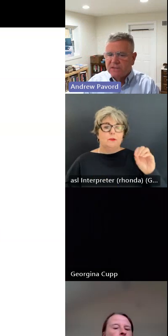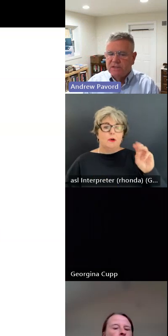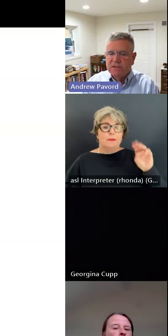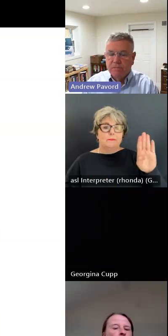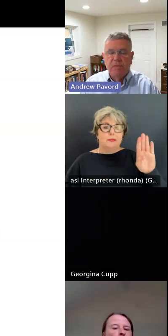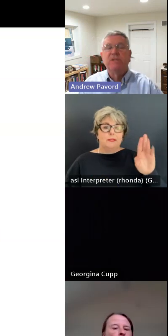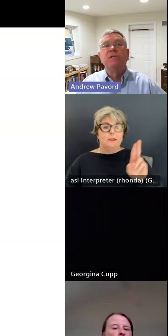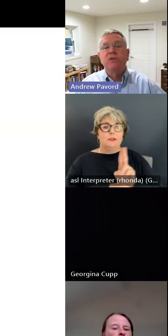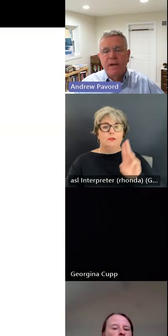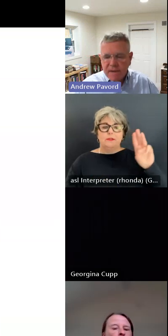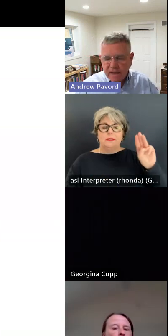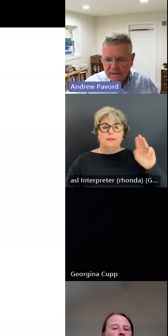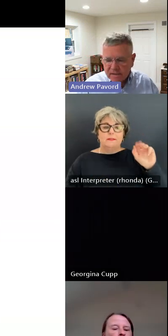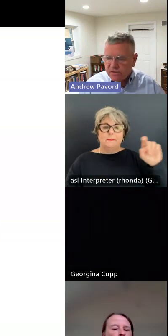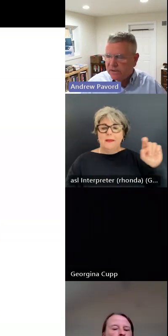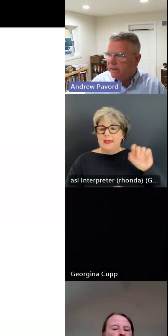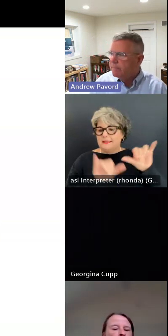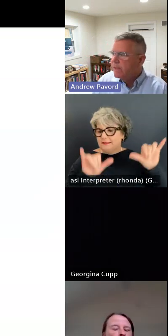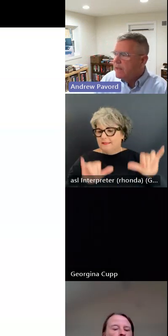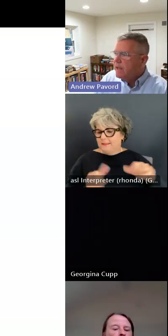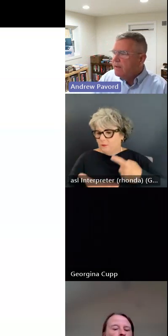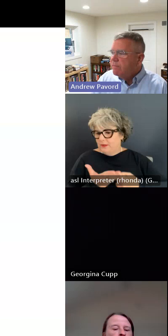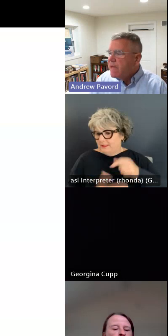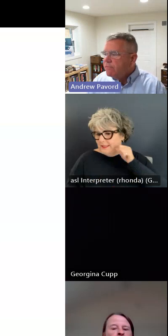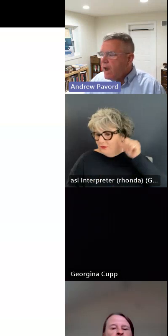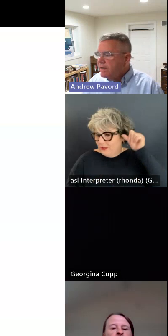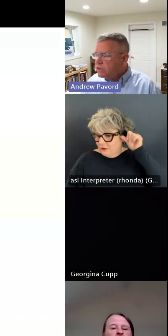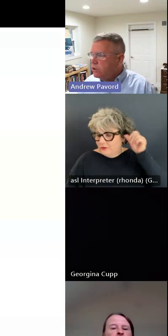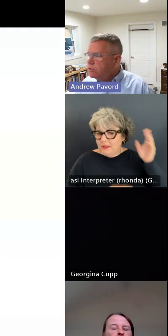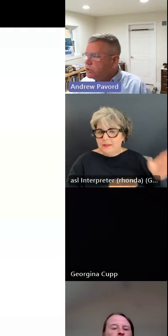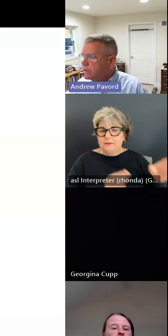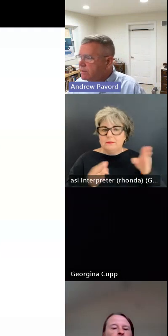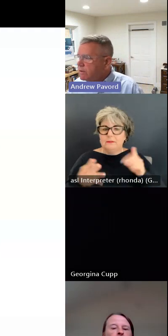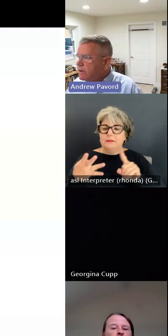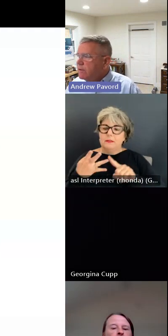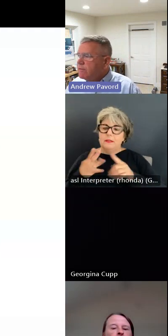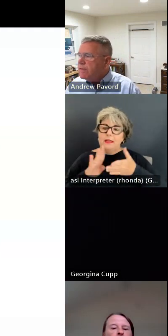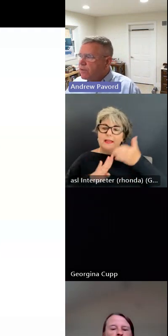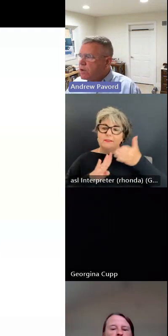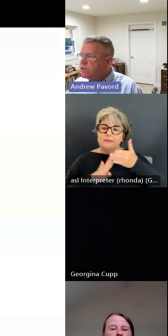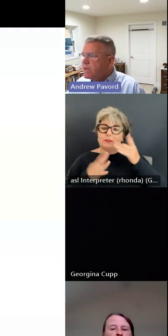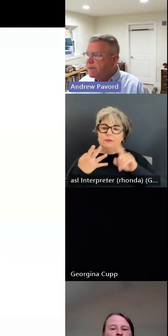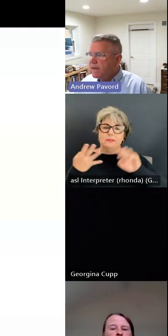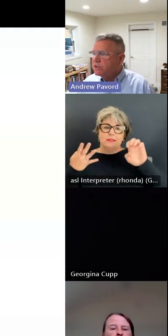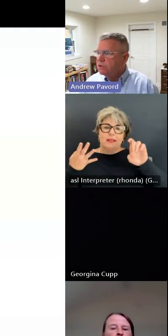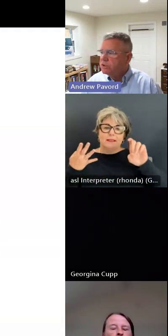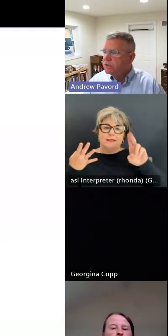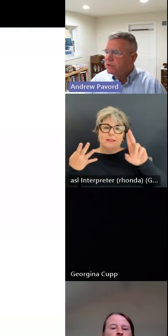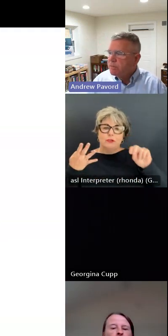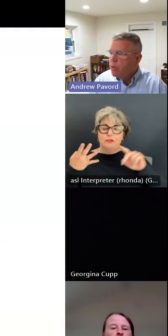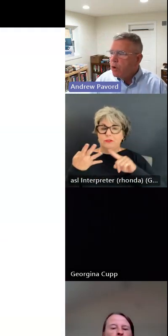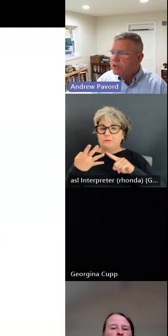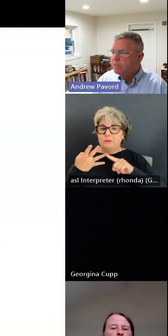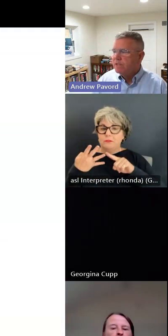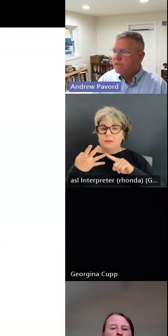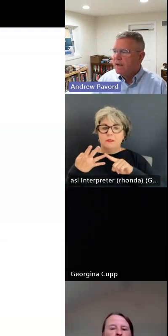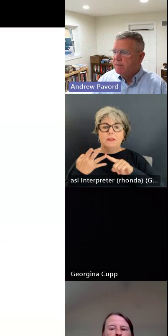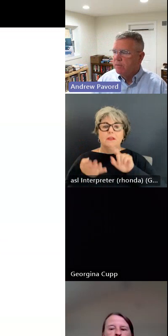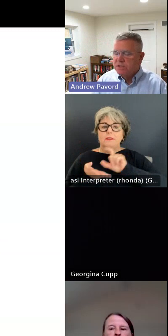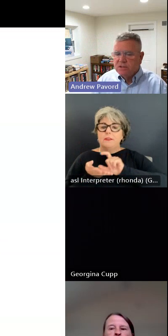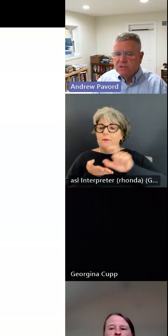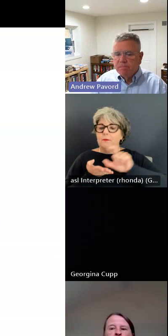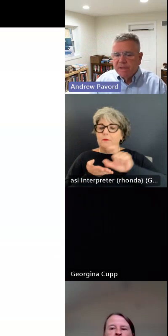the MAX system, which we talked about yesterday. Then for execution, the first step in execution is the